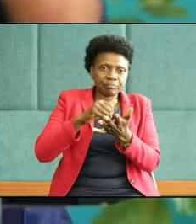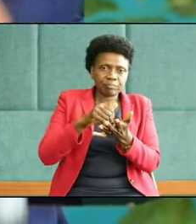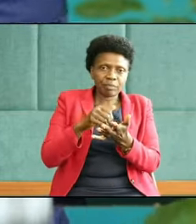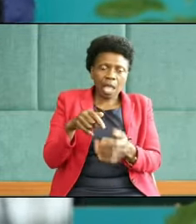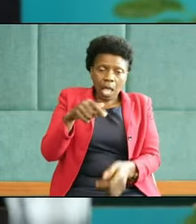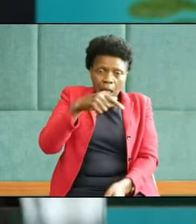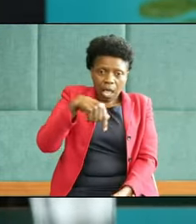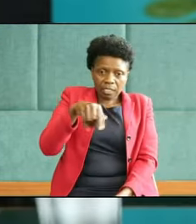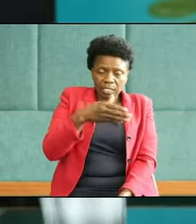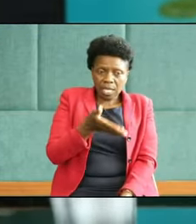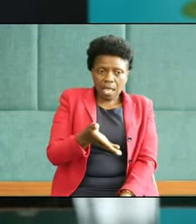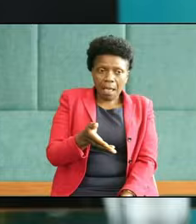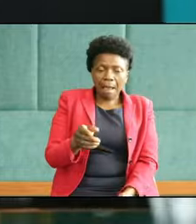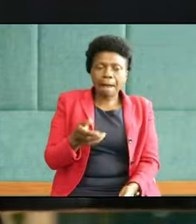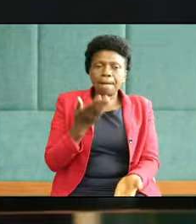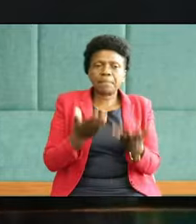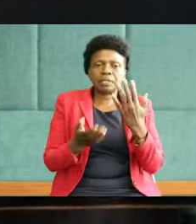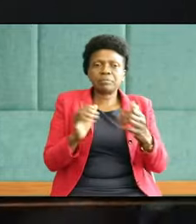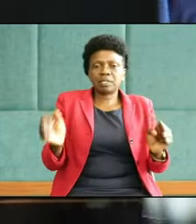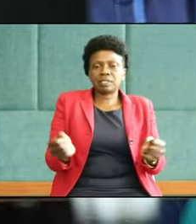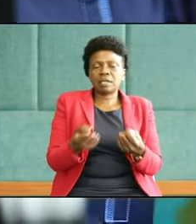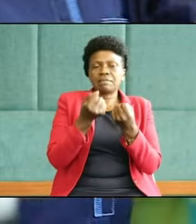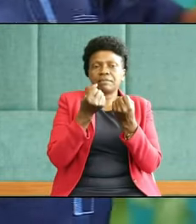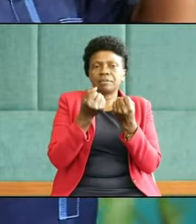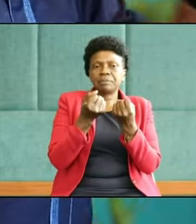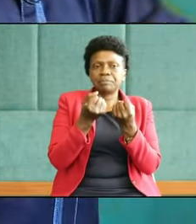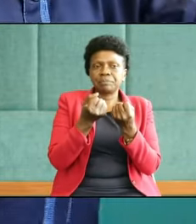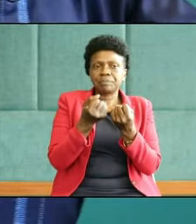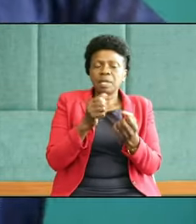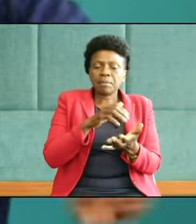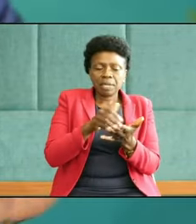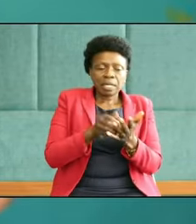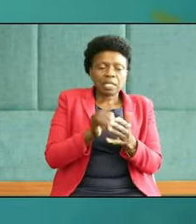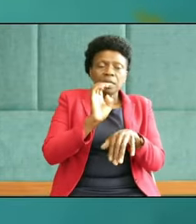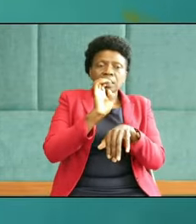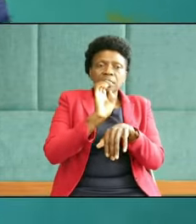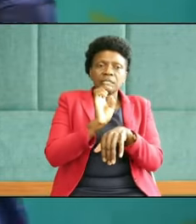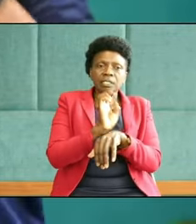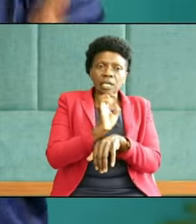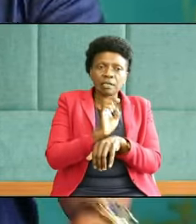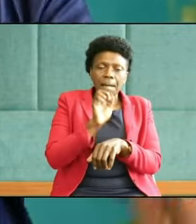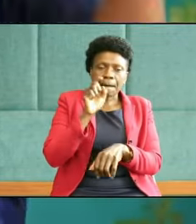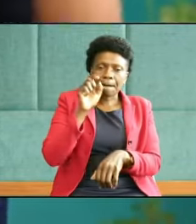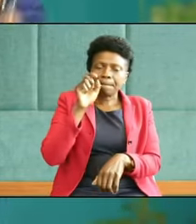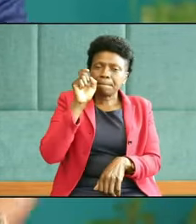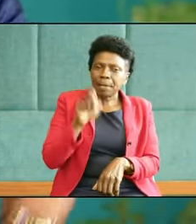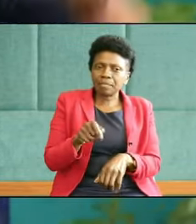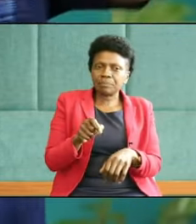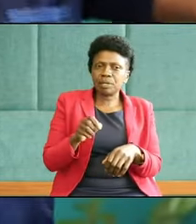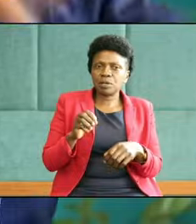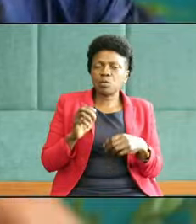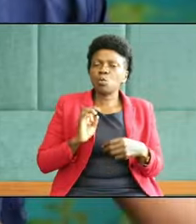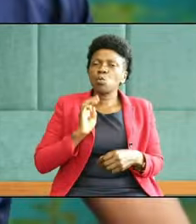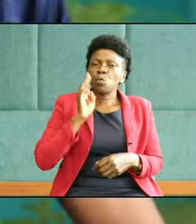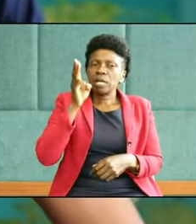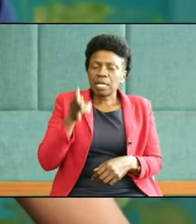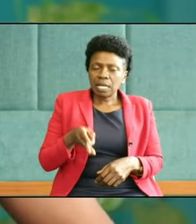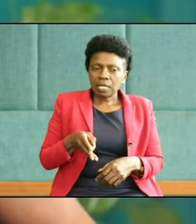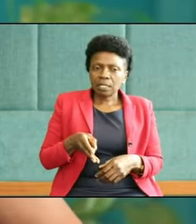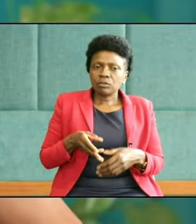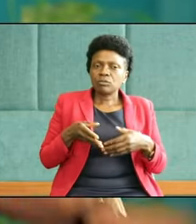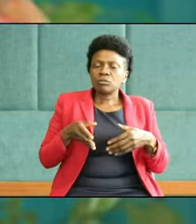here, might be saved. In other words, the church must be willing to lay down every other